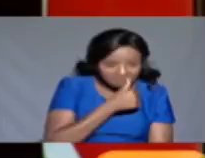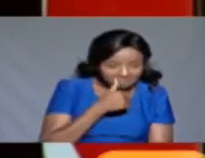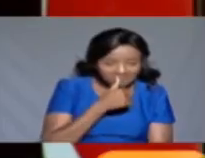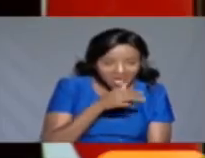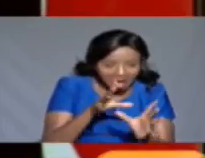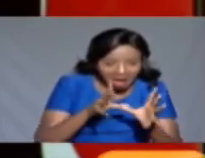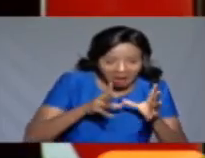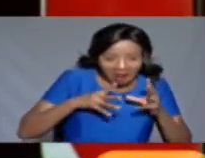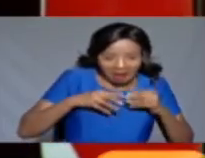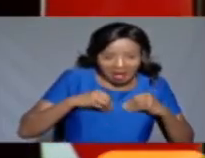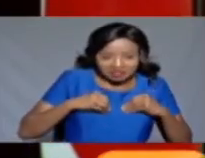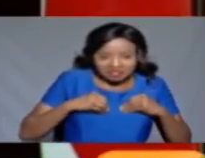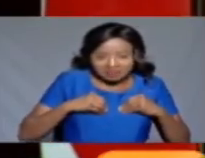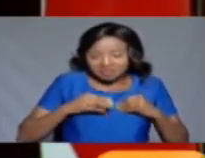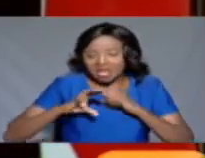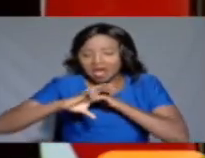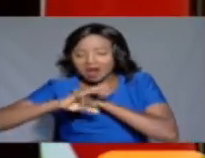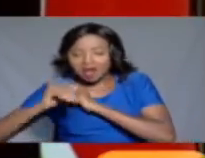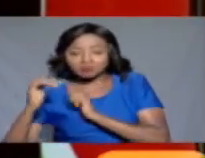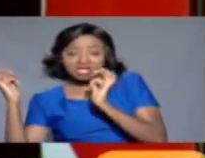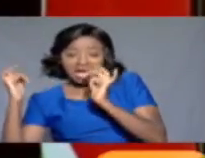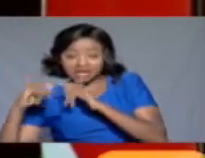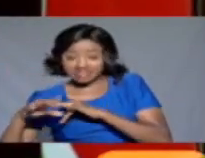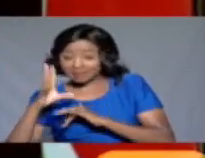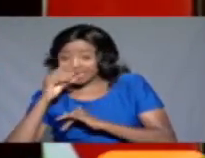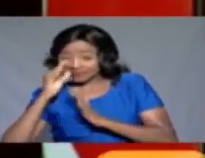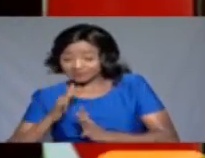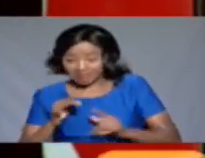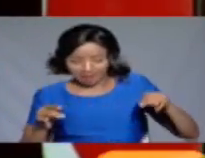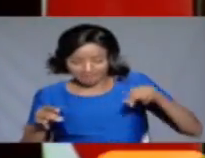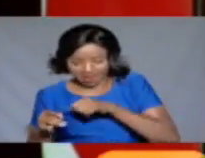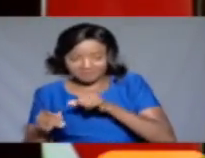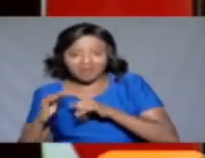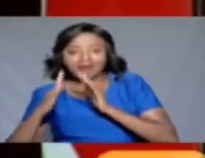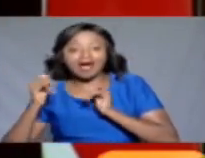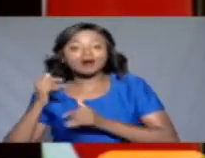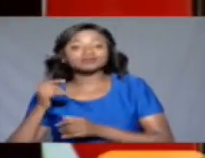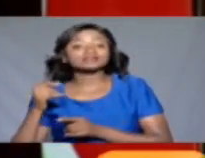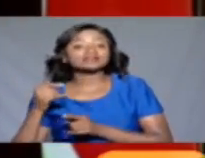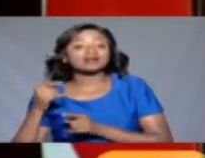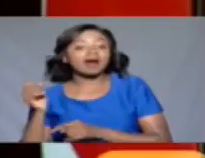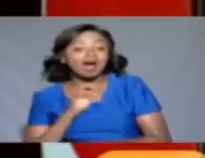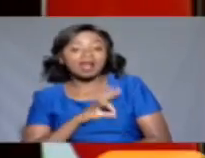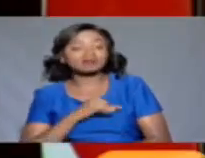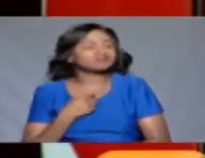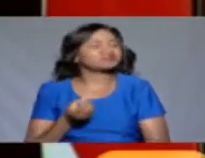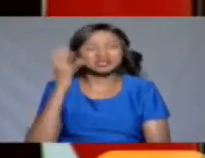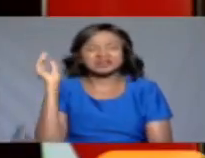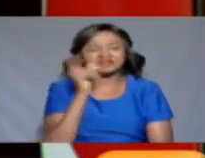allowed speakers of county assemblies to be paid house allowances. We know it is happening.